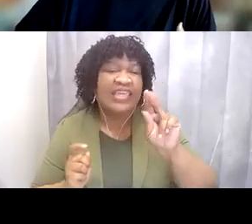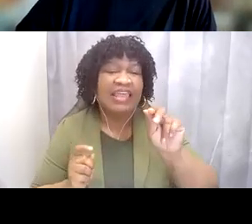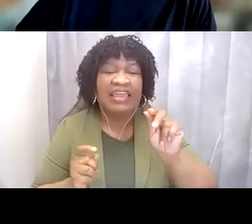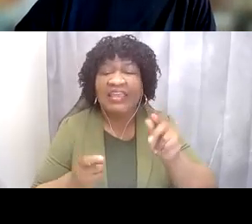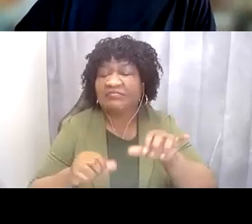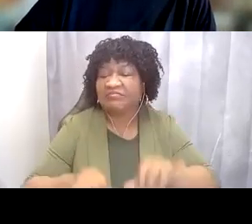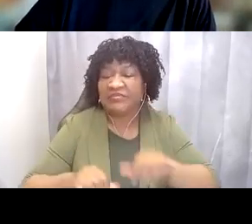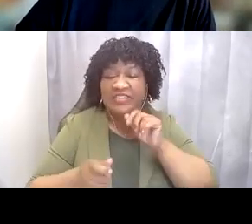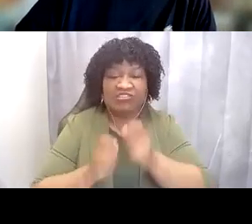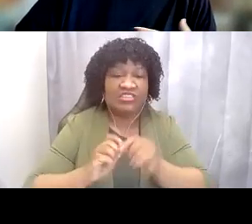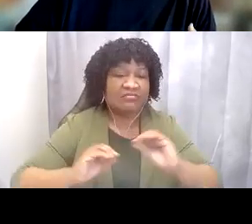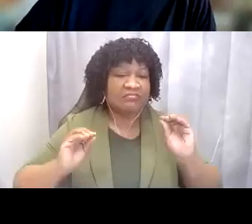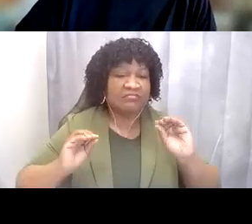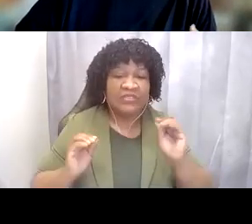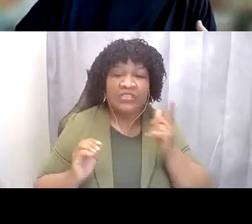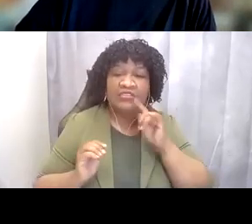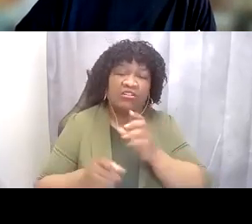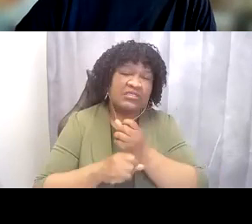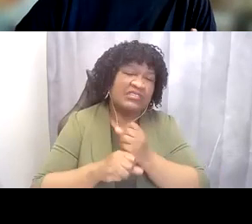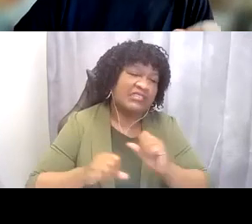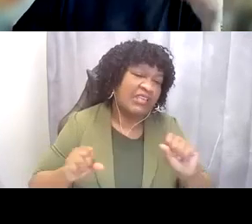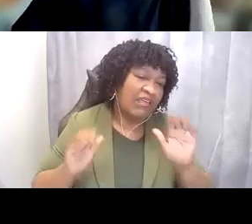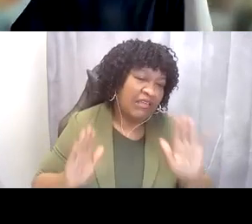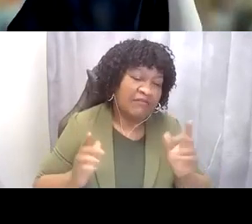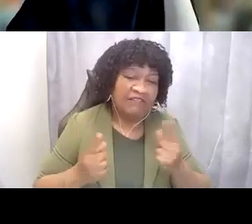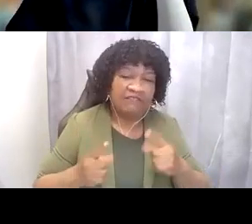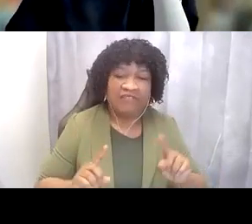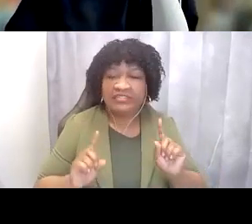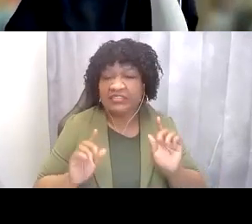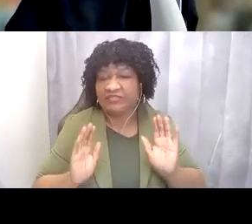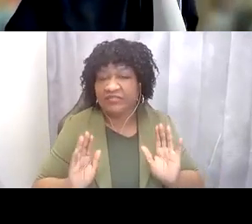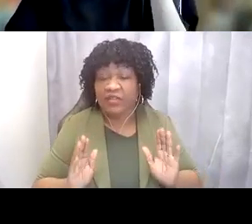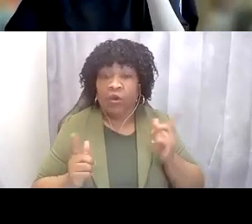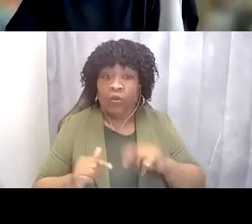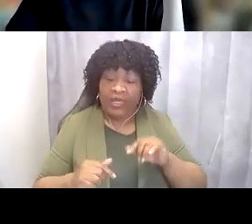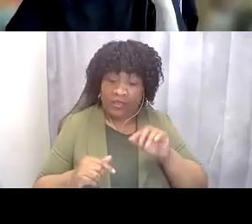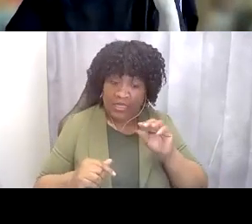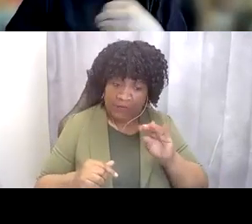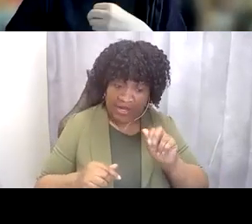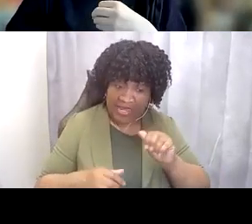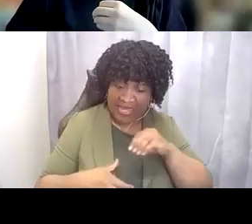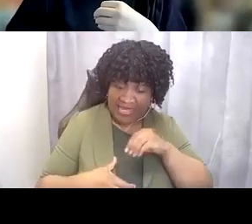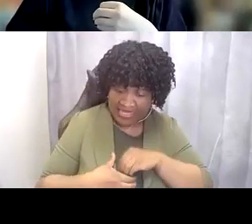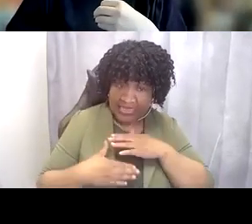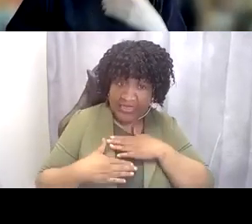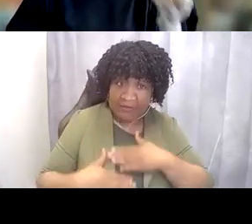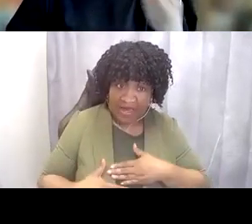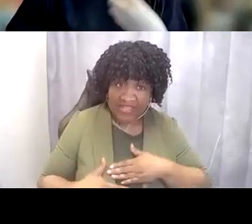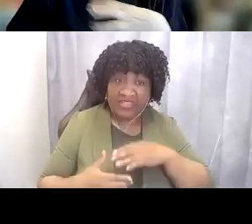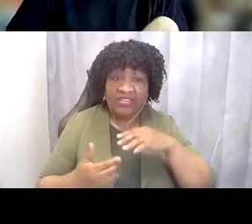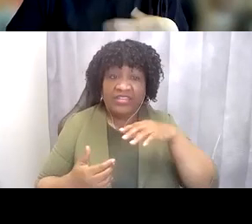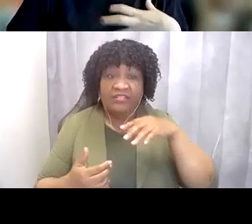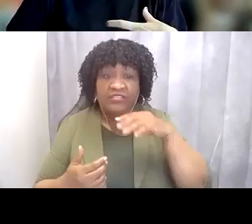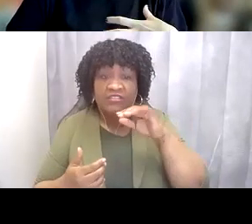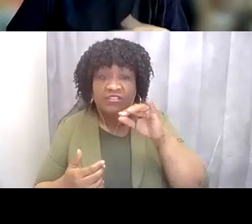or anything like that. So they're super safe, they're super effective, and once they're in the body, Johnson & Johnson and Pfizer and Moderna actually